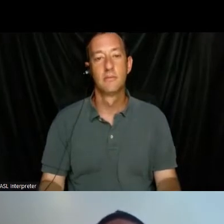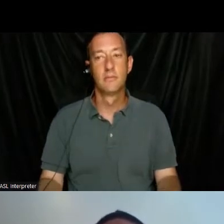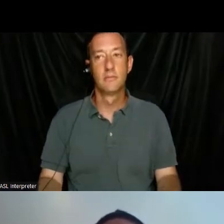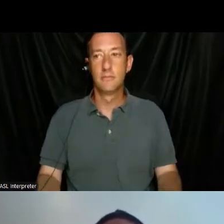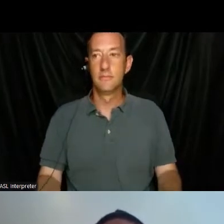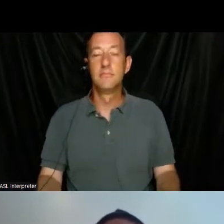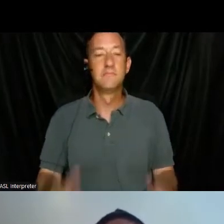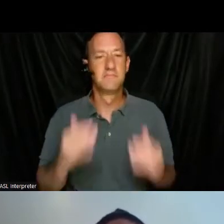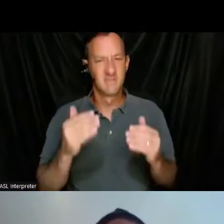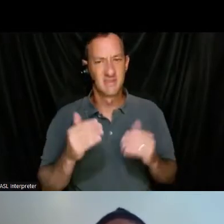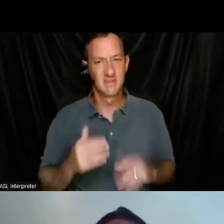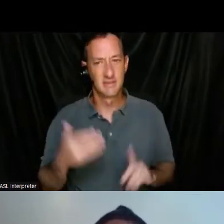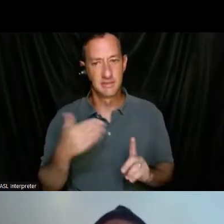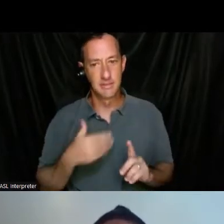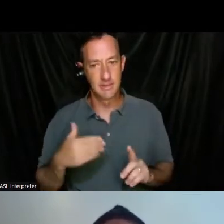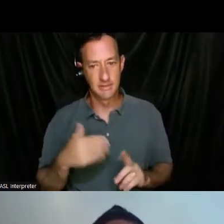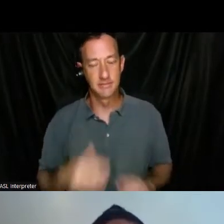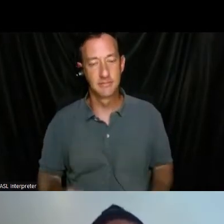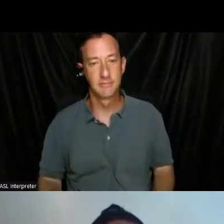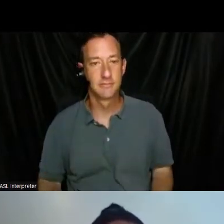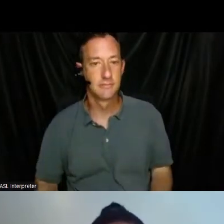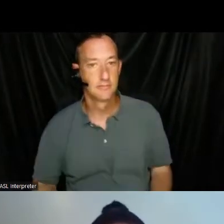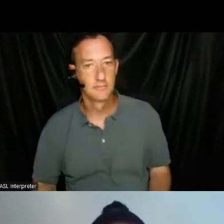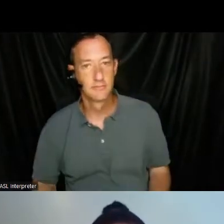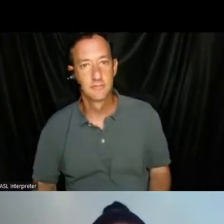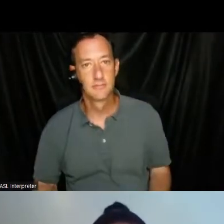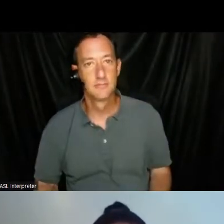Next slide, please, Stefan.